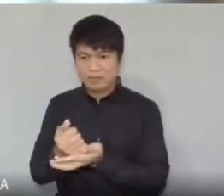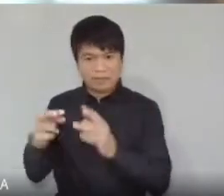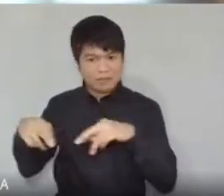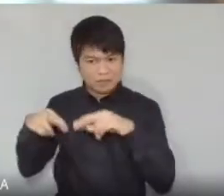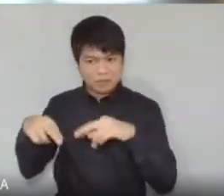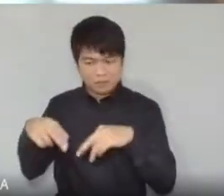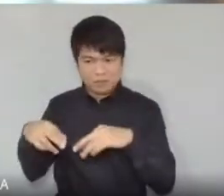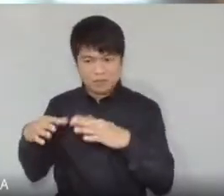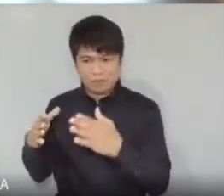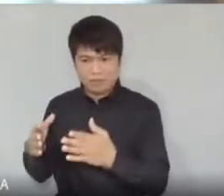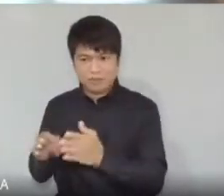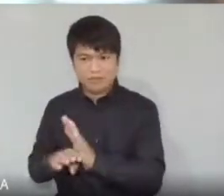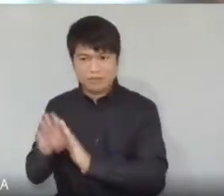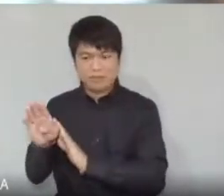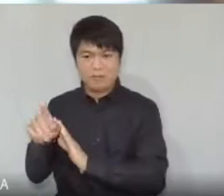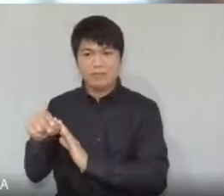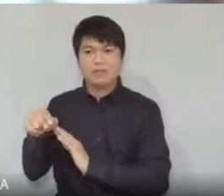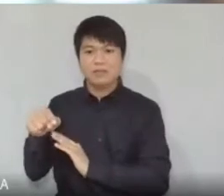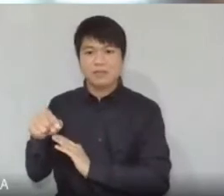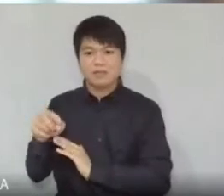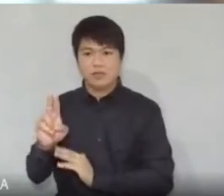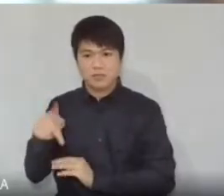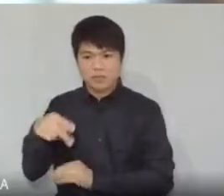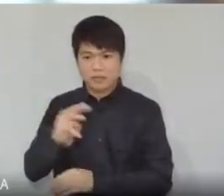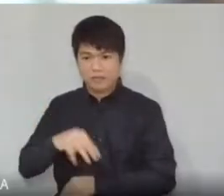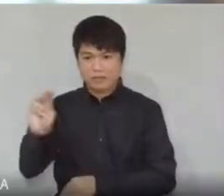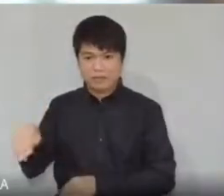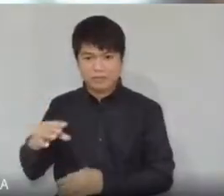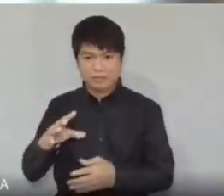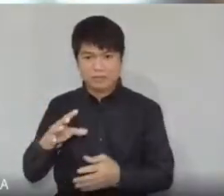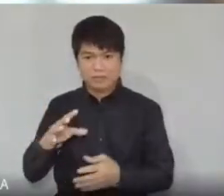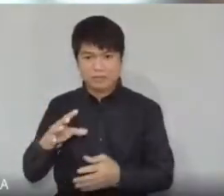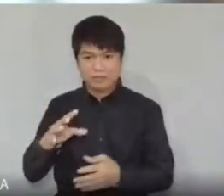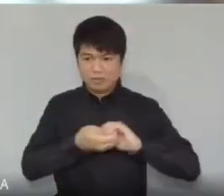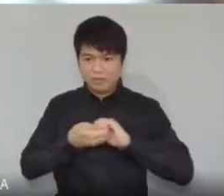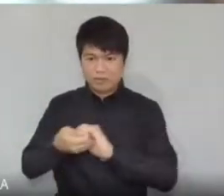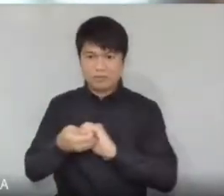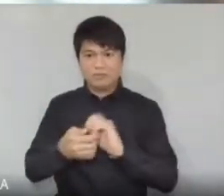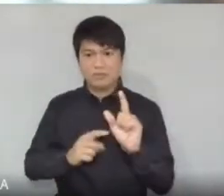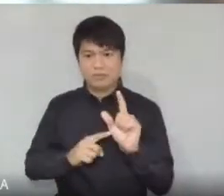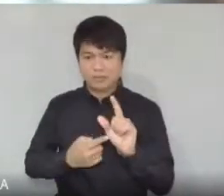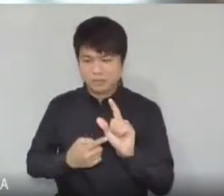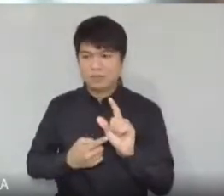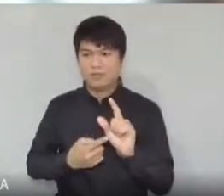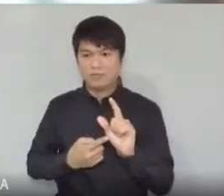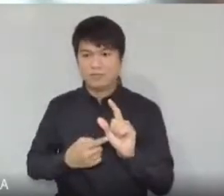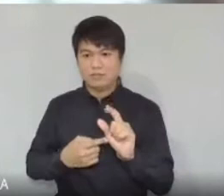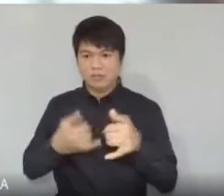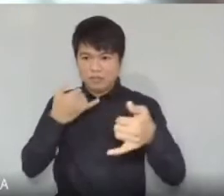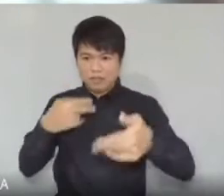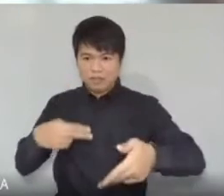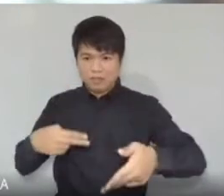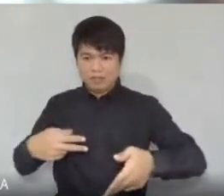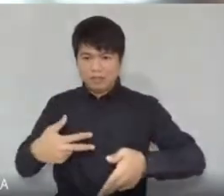Telehealth Center, one of the institutes under the UP Manila NIH, with its pool of experts in different health professions, has